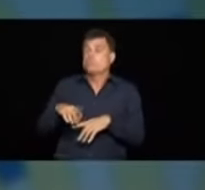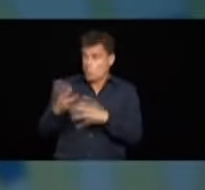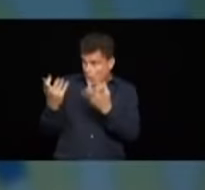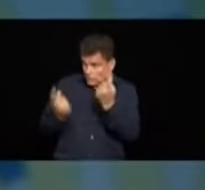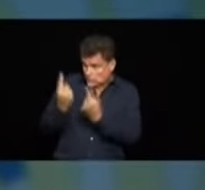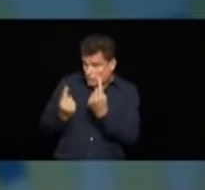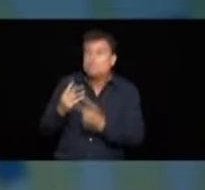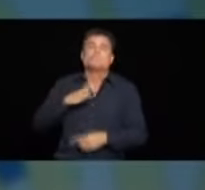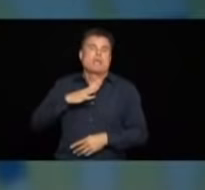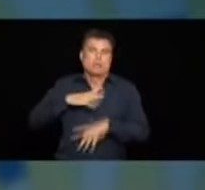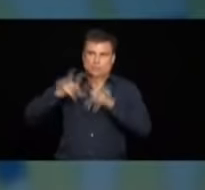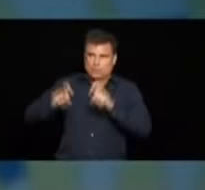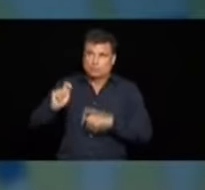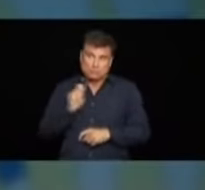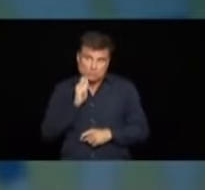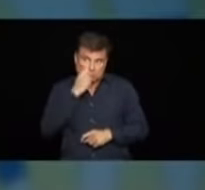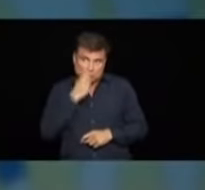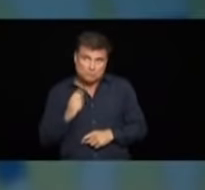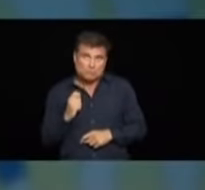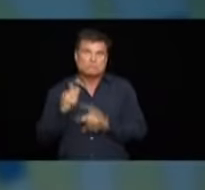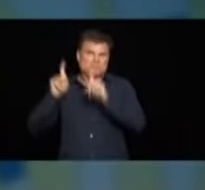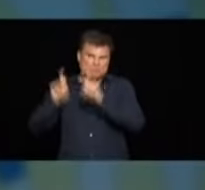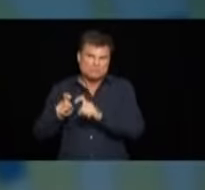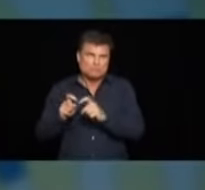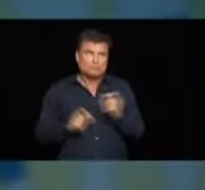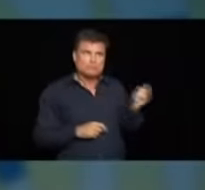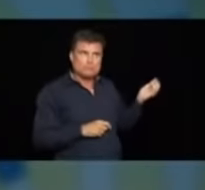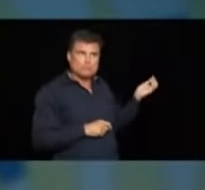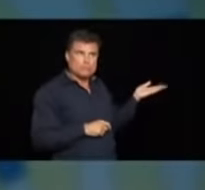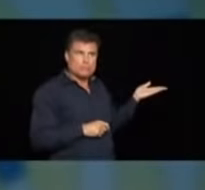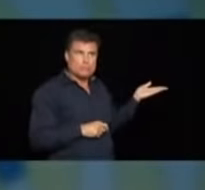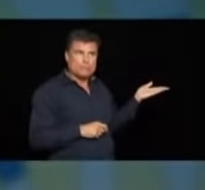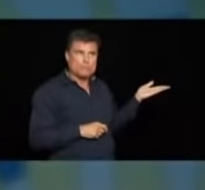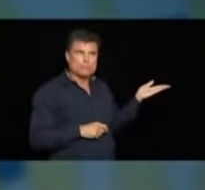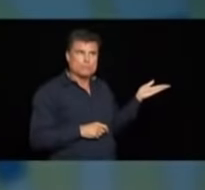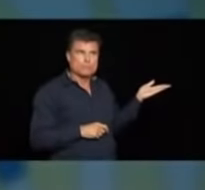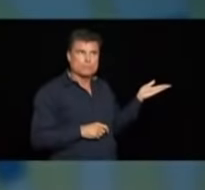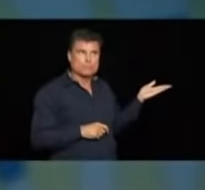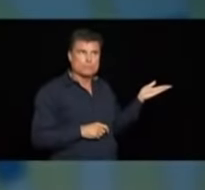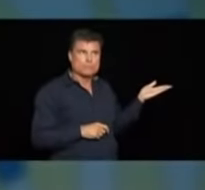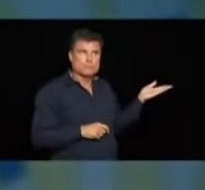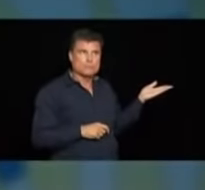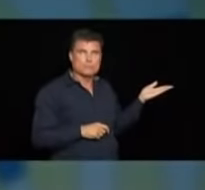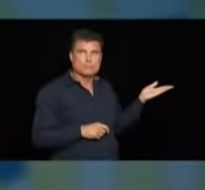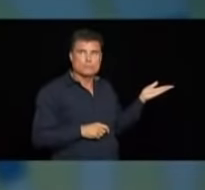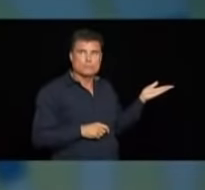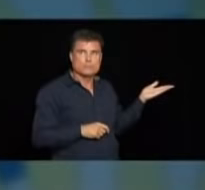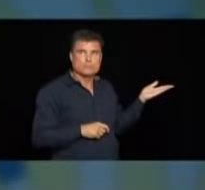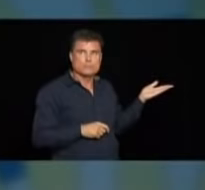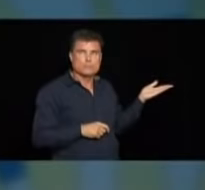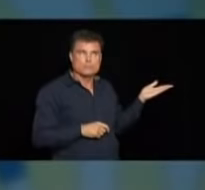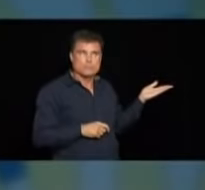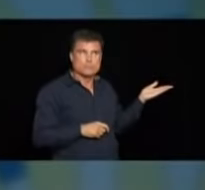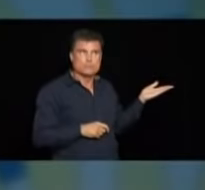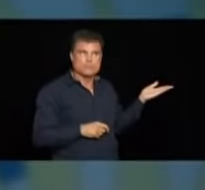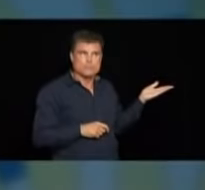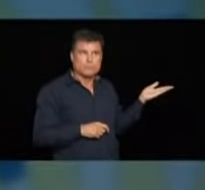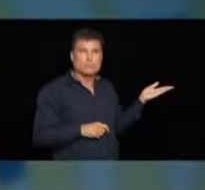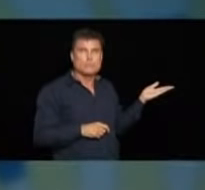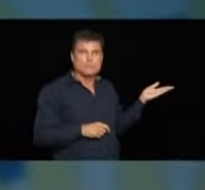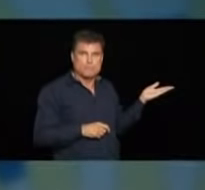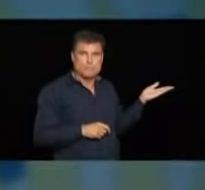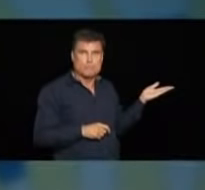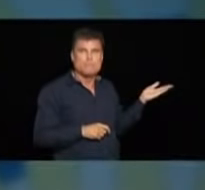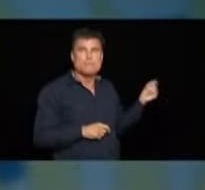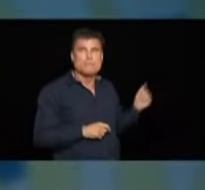what we call high-risk testing. The pre-test probability right now, if you have any symptoms that it will be COVID, is higher than